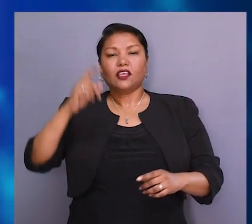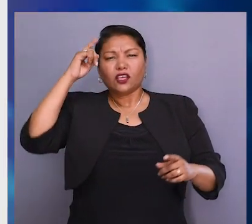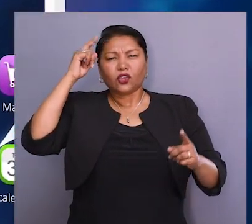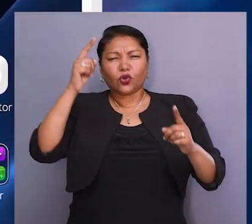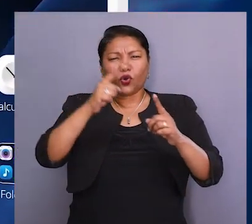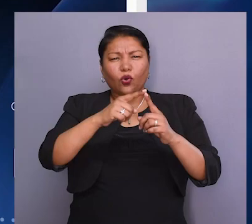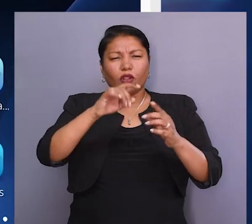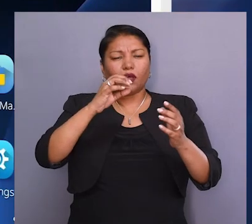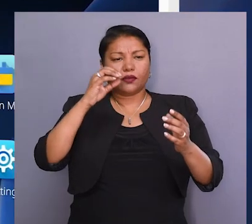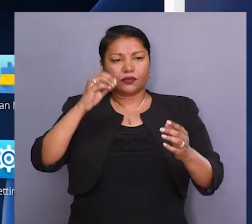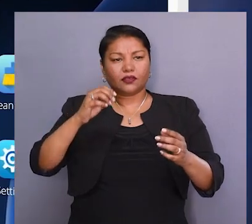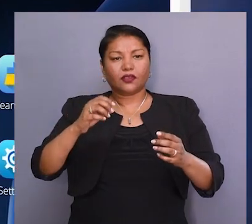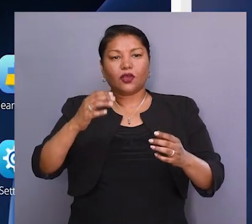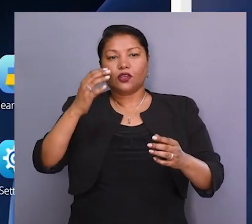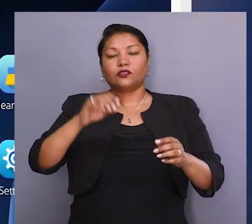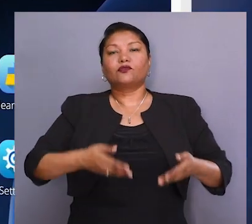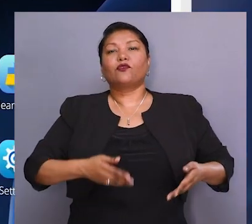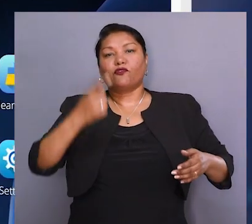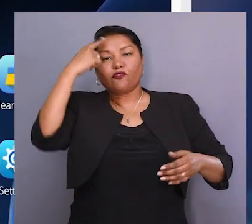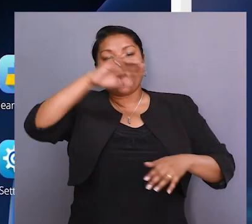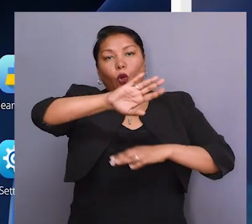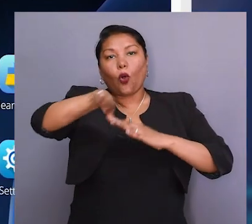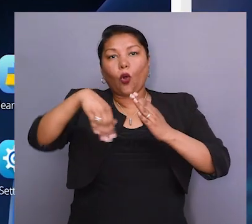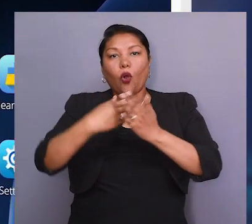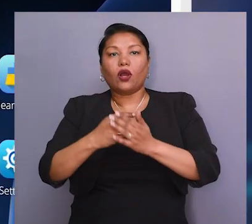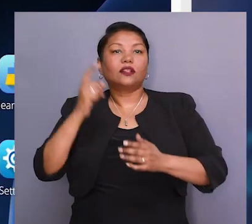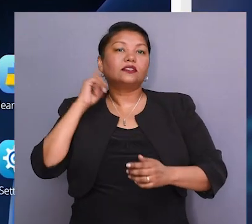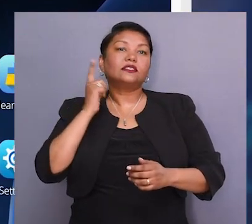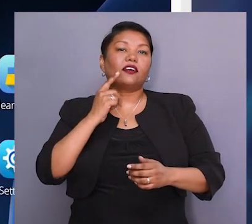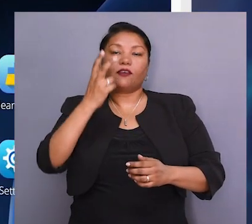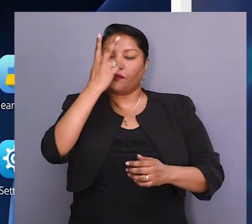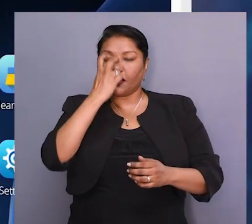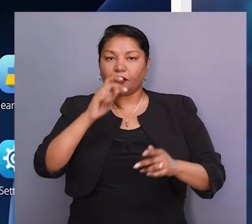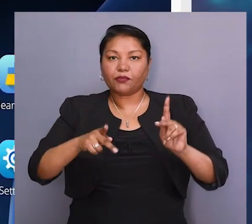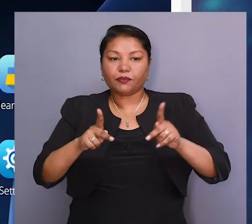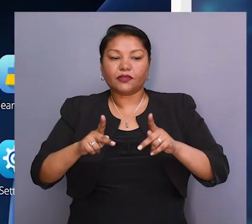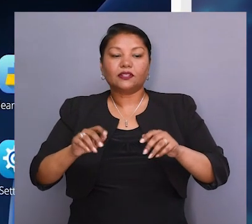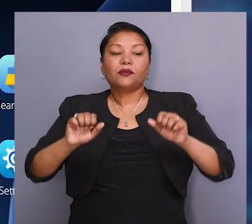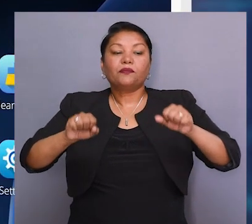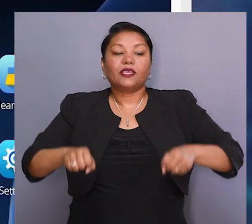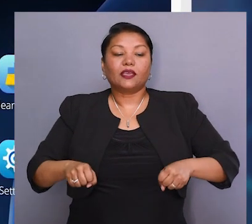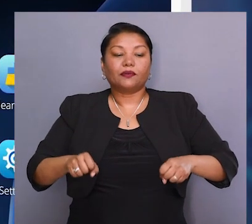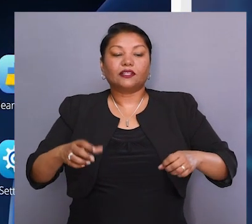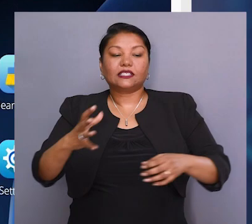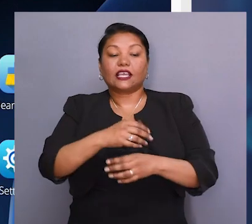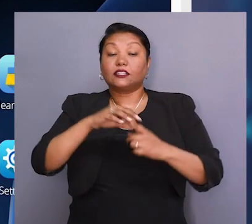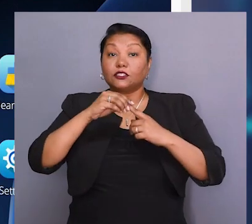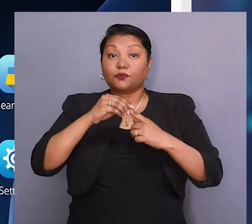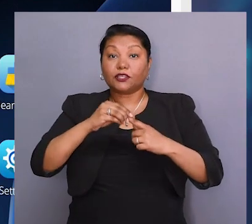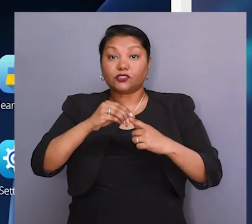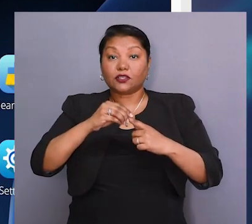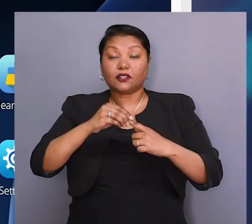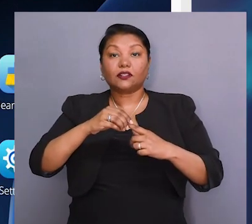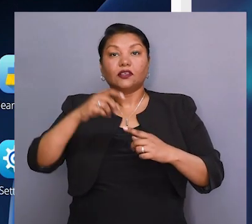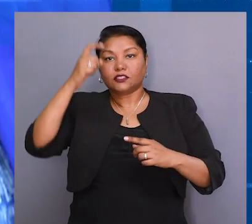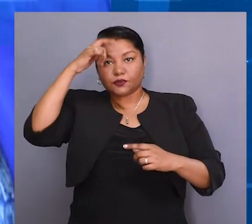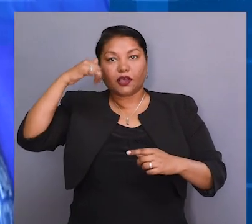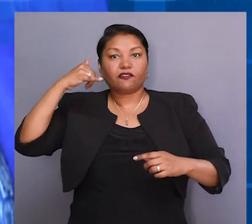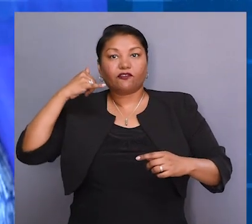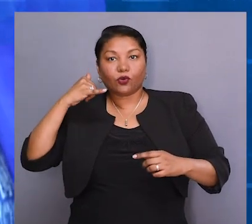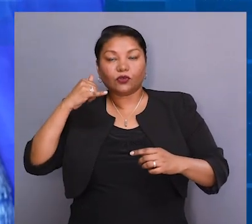provide 100% of persons with hearing and visual impairments with mobile handsets equipped with the technology and